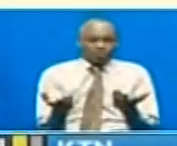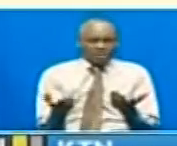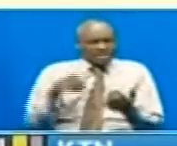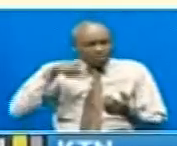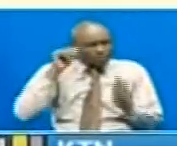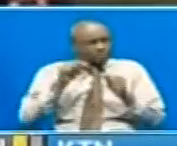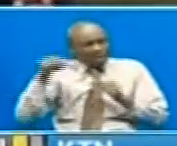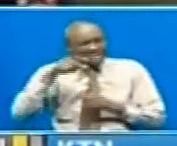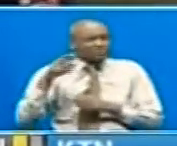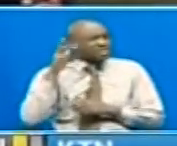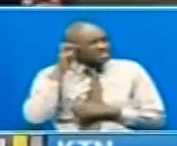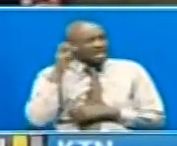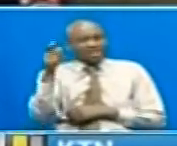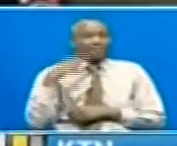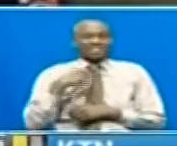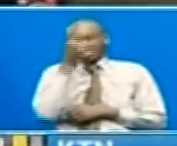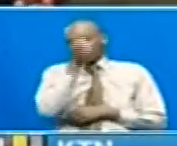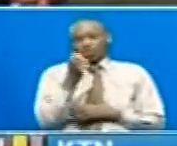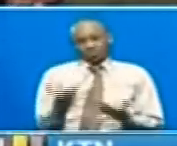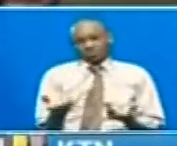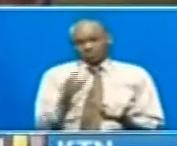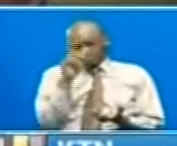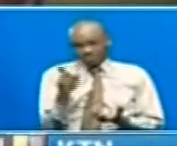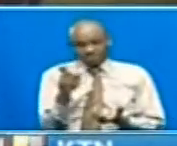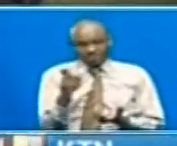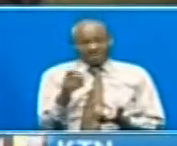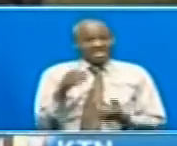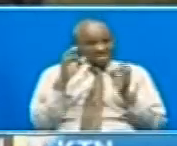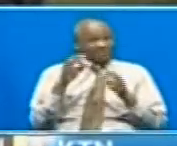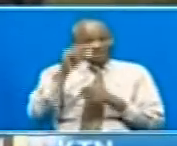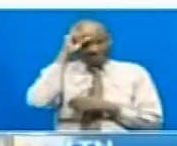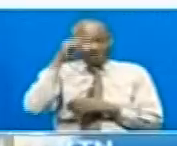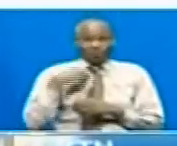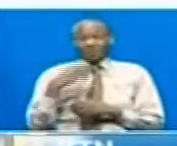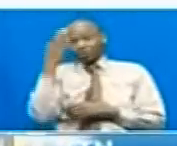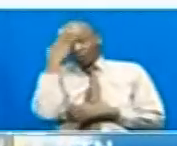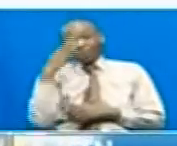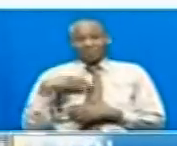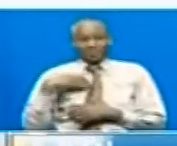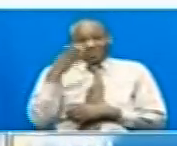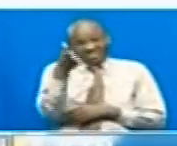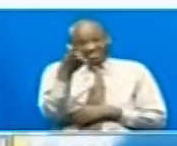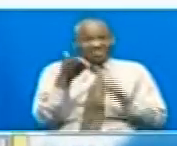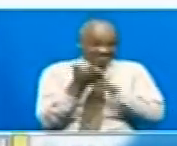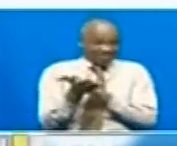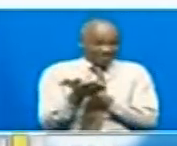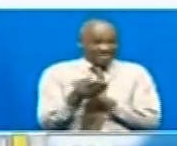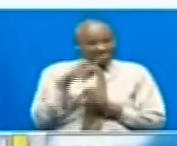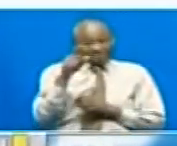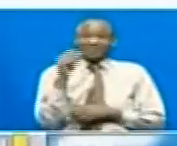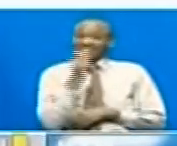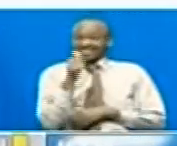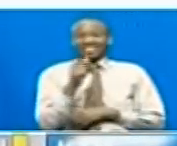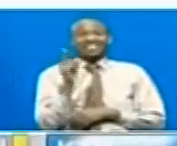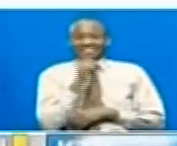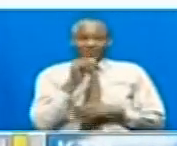leads that we ignored? But even if the government goes ahead to verify the identities of the people in the video, they risk going